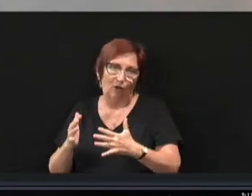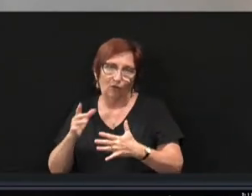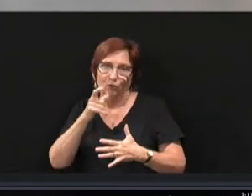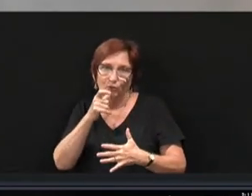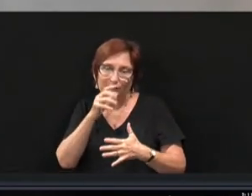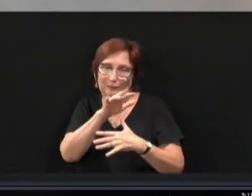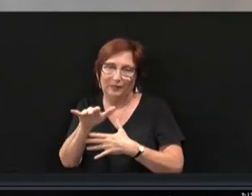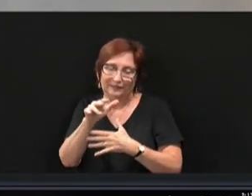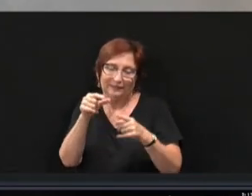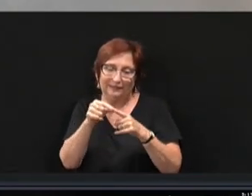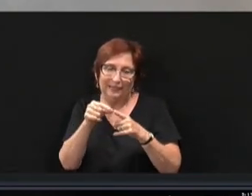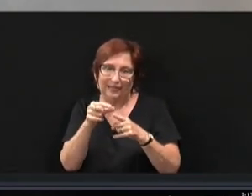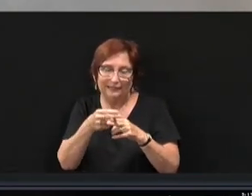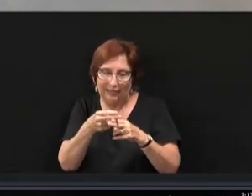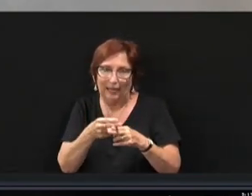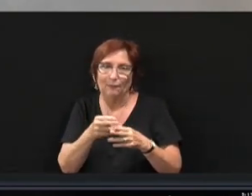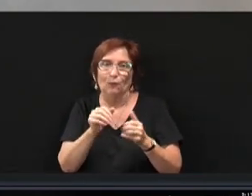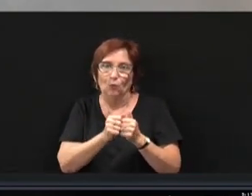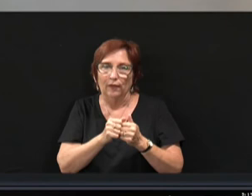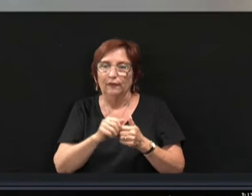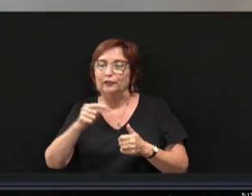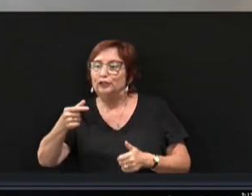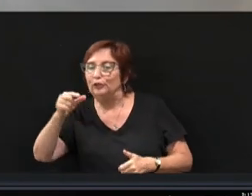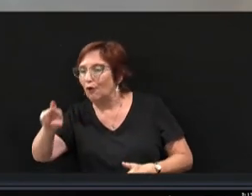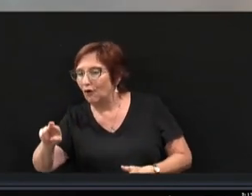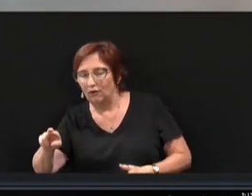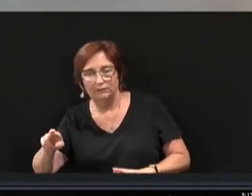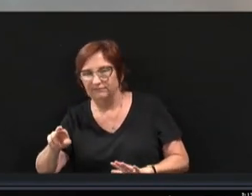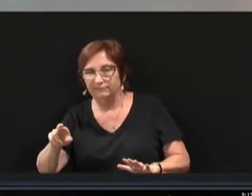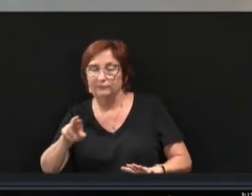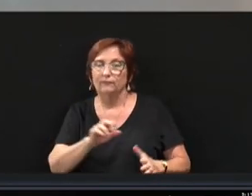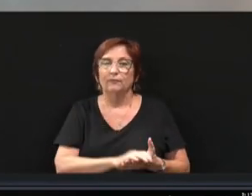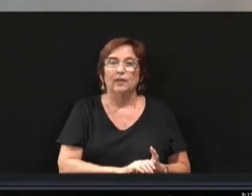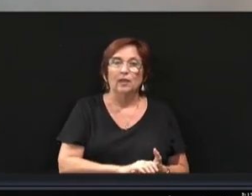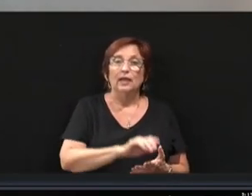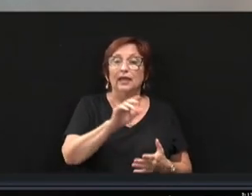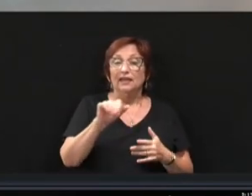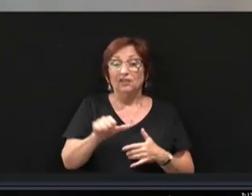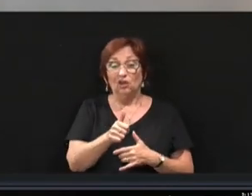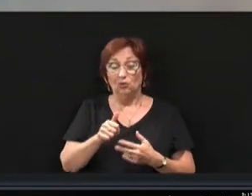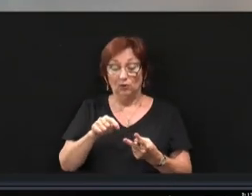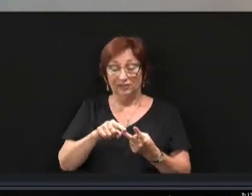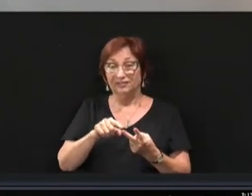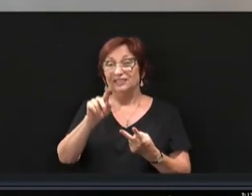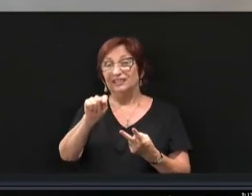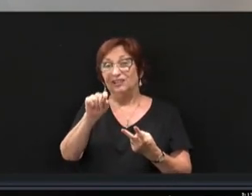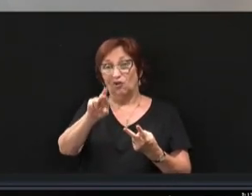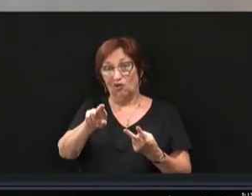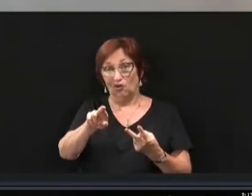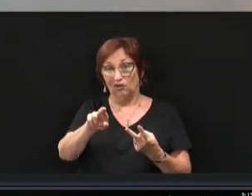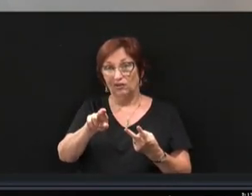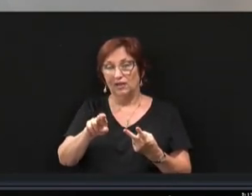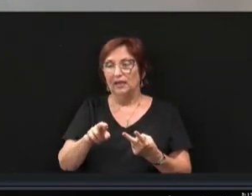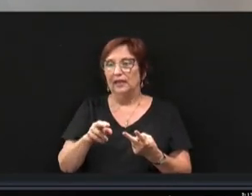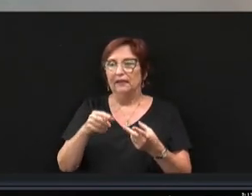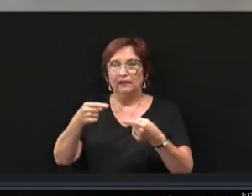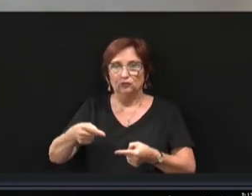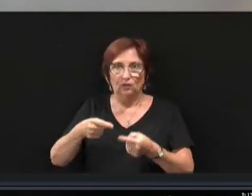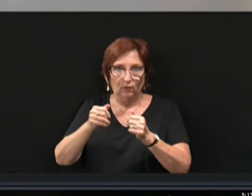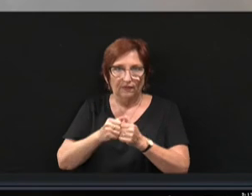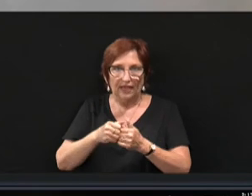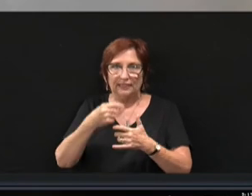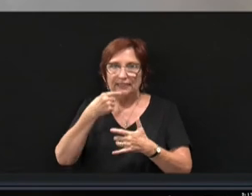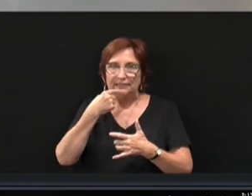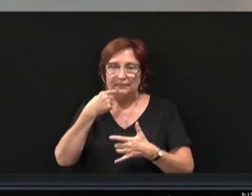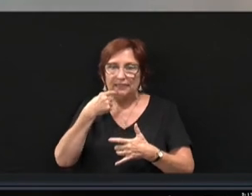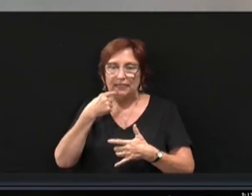the other one is TR and train would be train, like a CH, train. So you have to